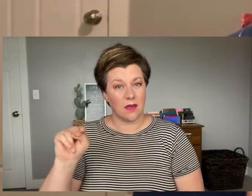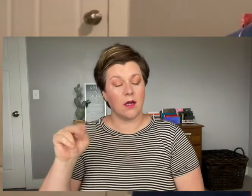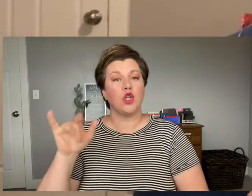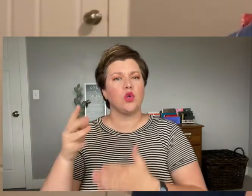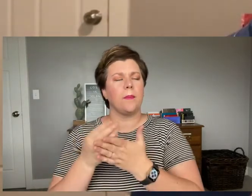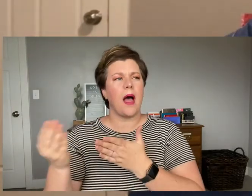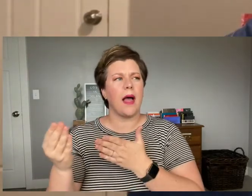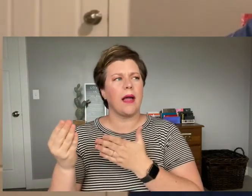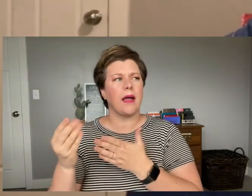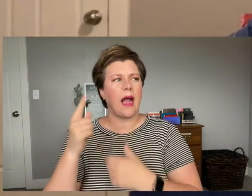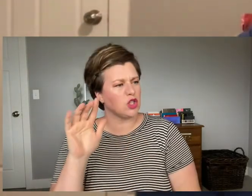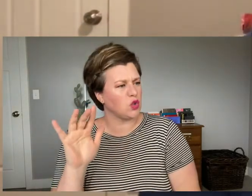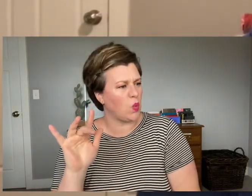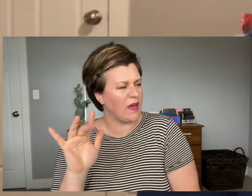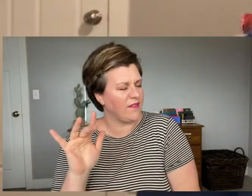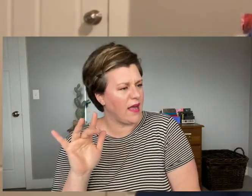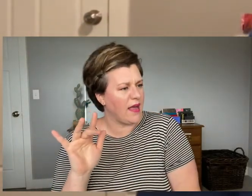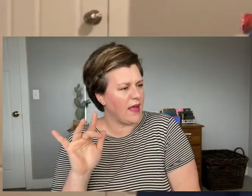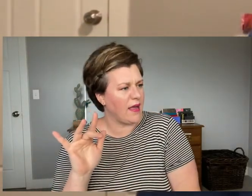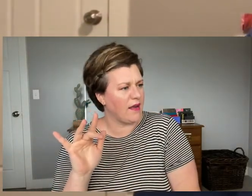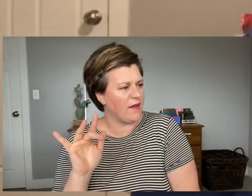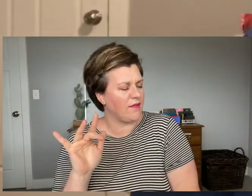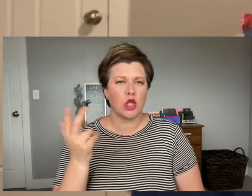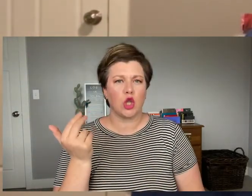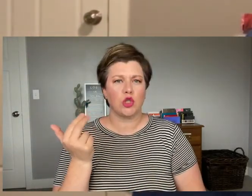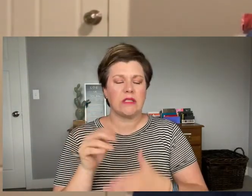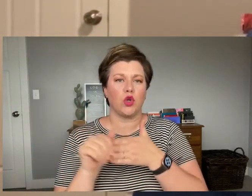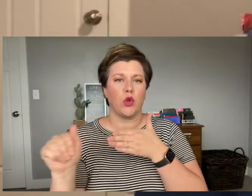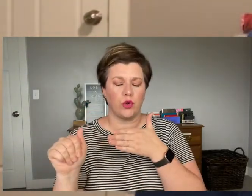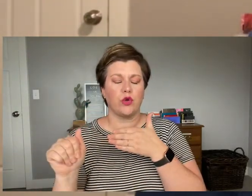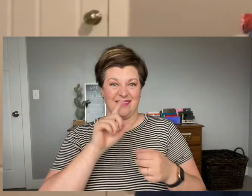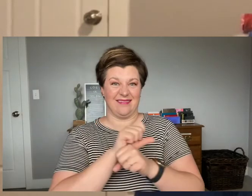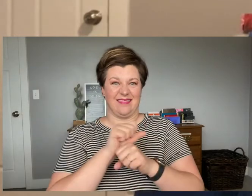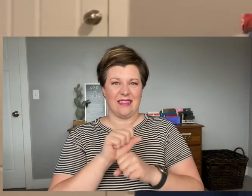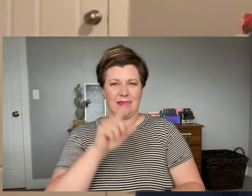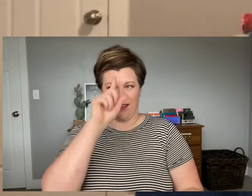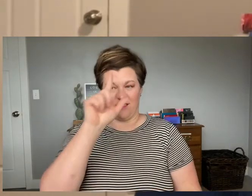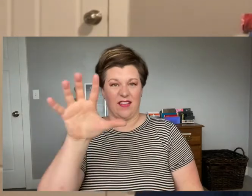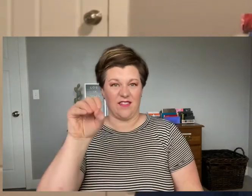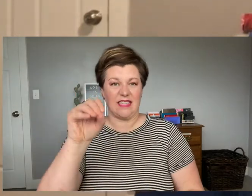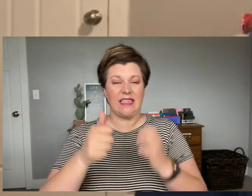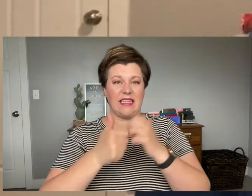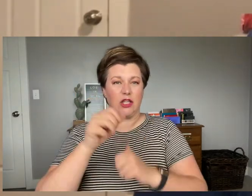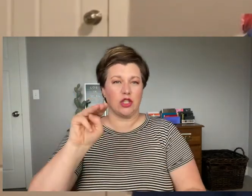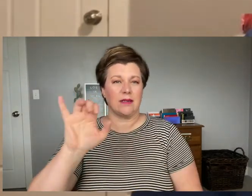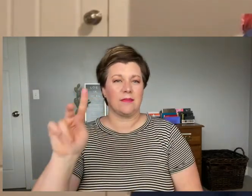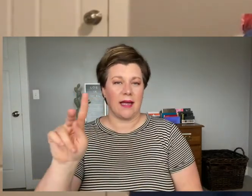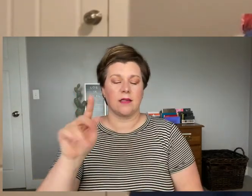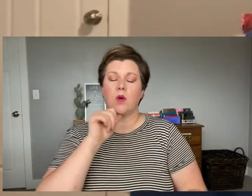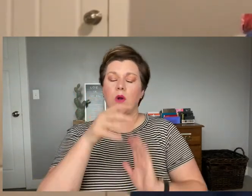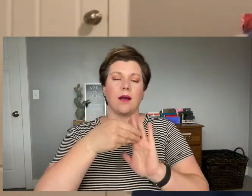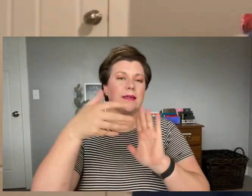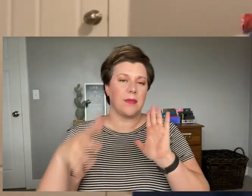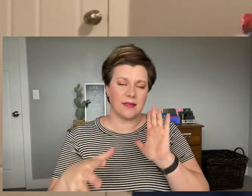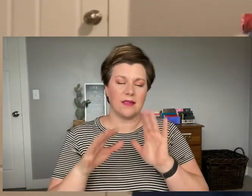not terribly expensive. That is everything for my 10-step skincare routine. If you guys